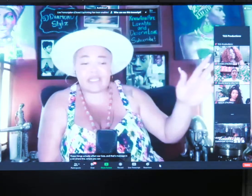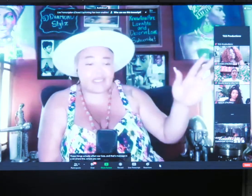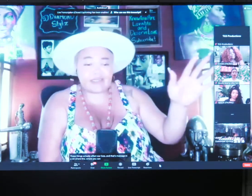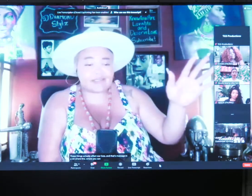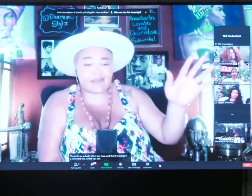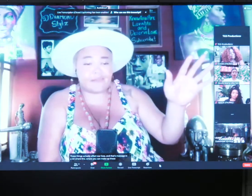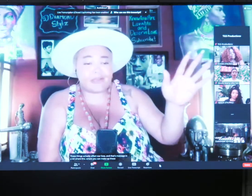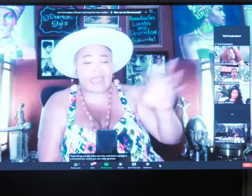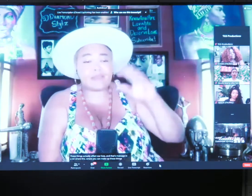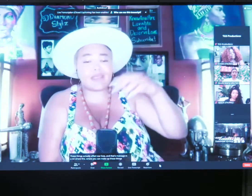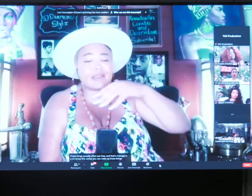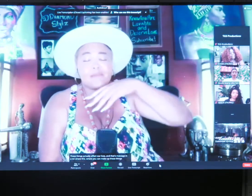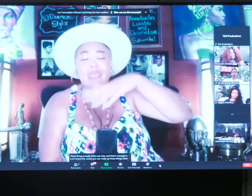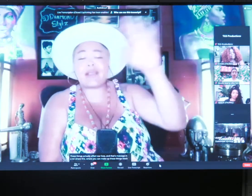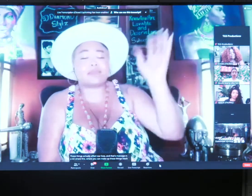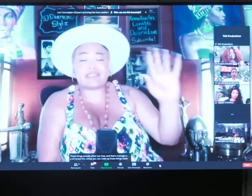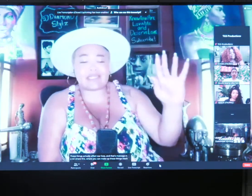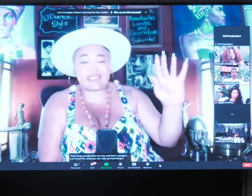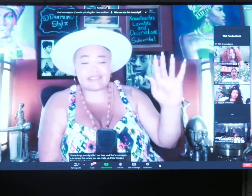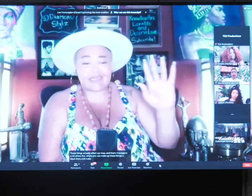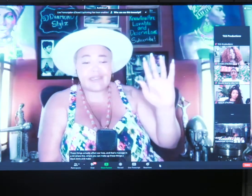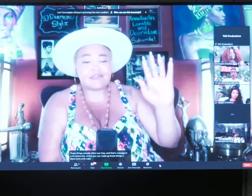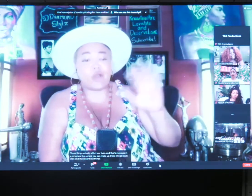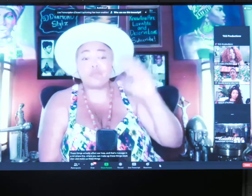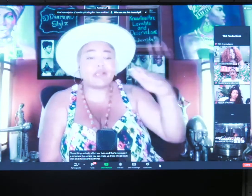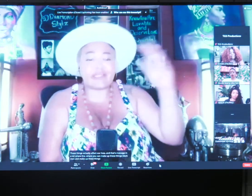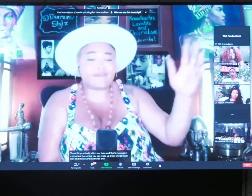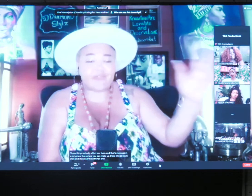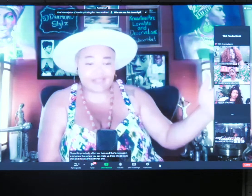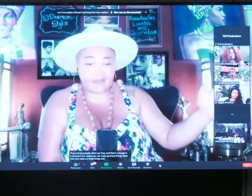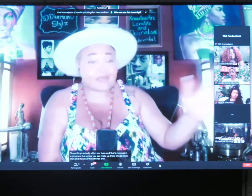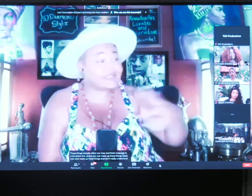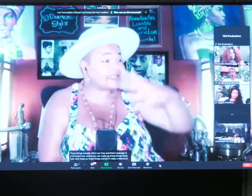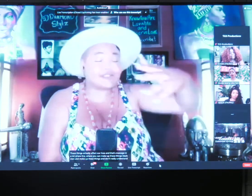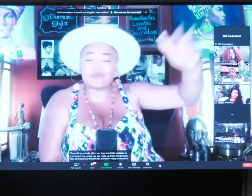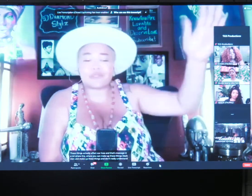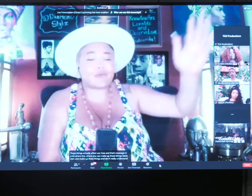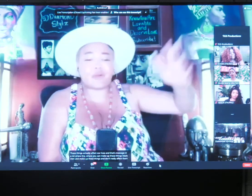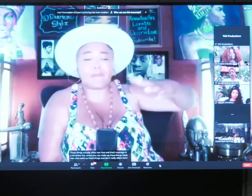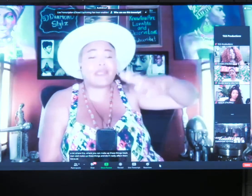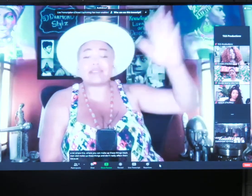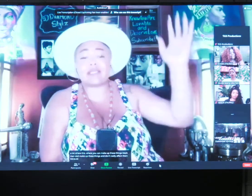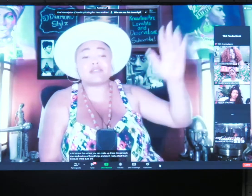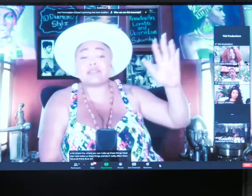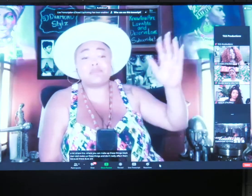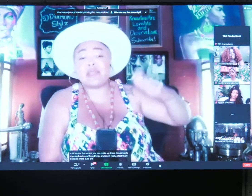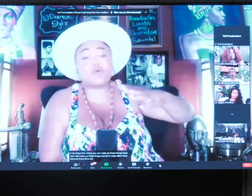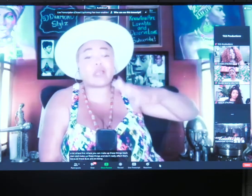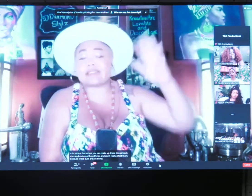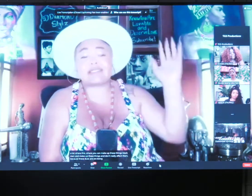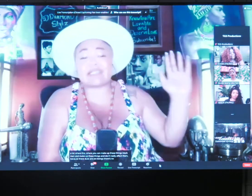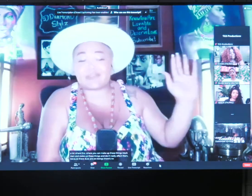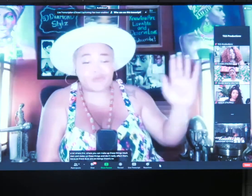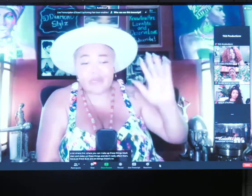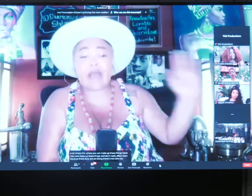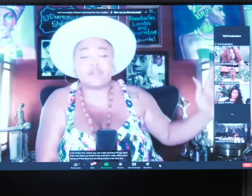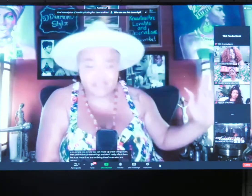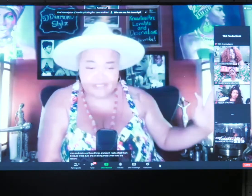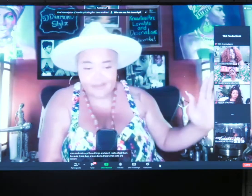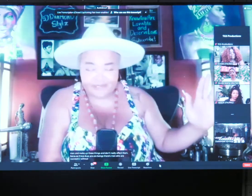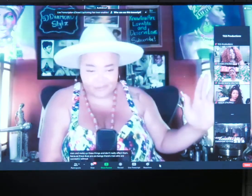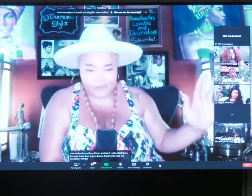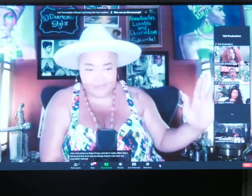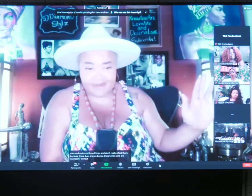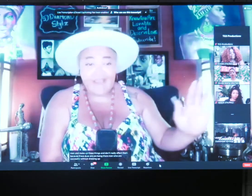up these things. Black men can make up these things that don't really affect them, because these dudes are beings. There's men who are successful